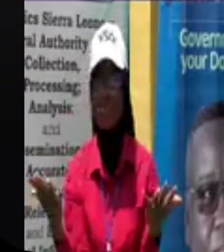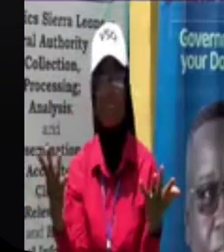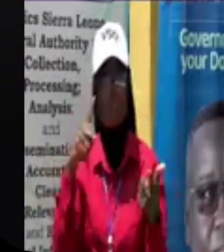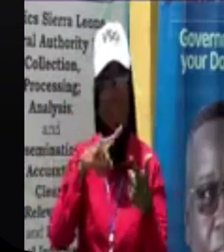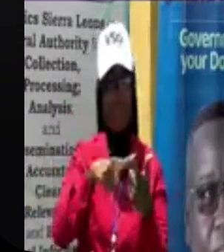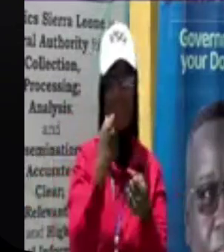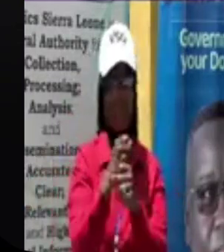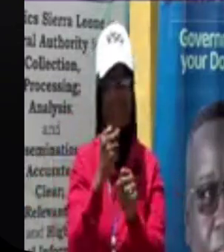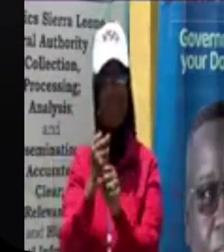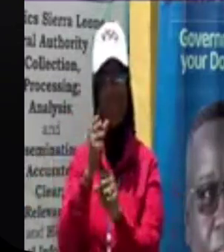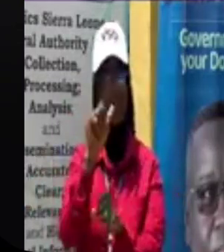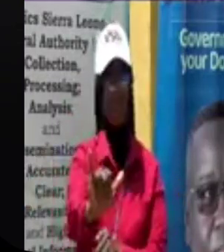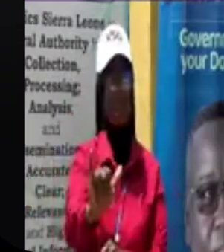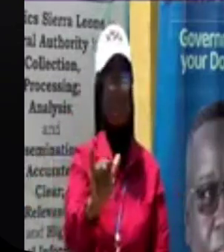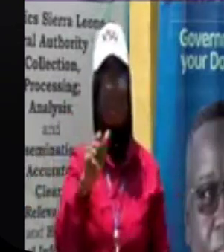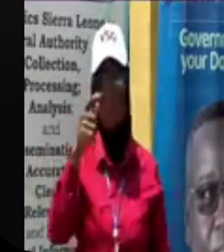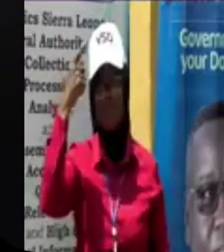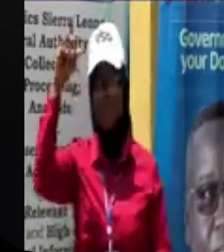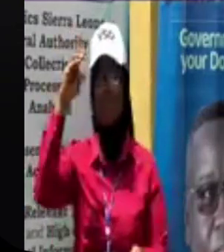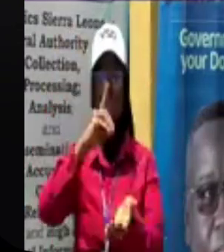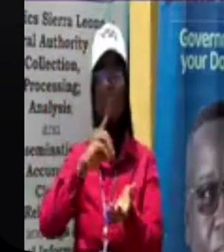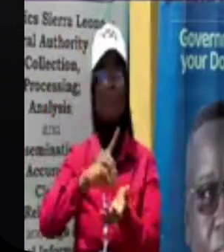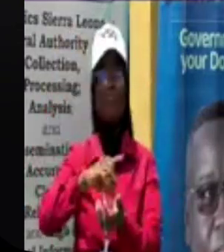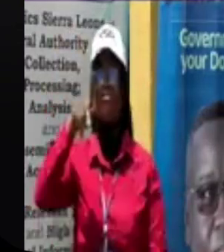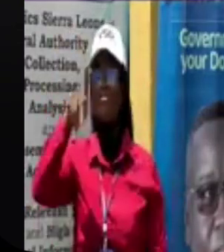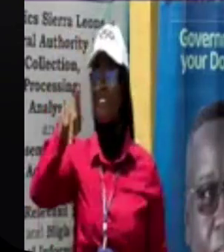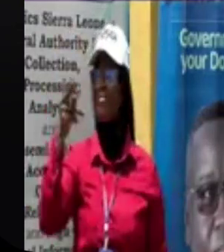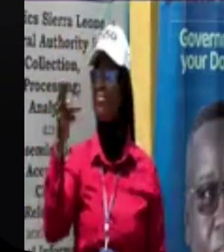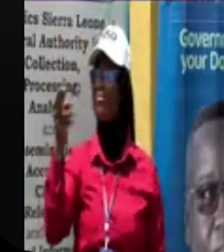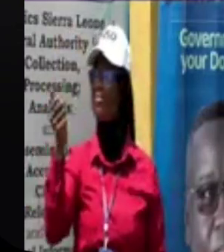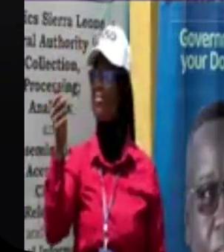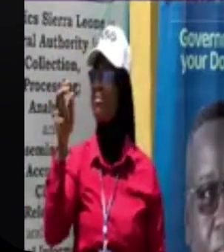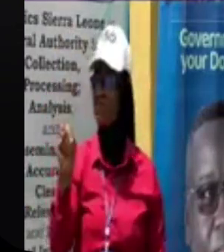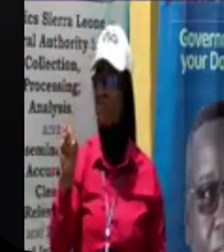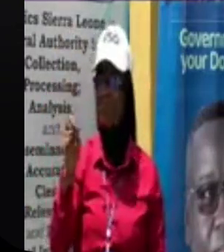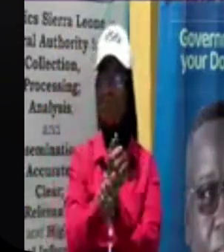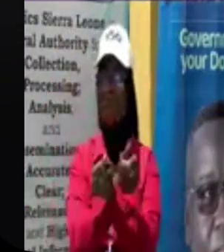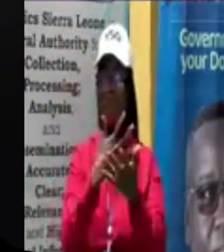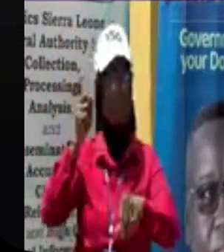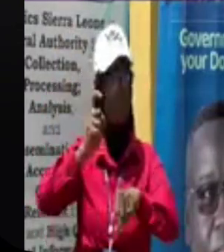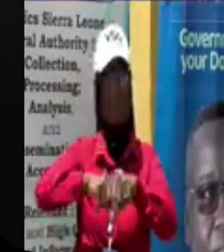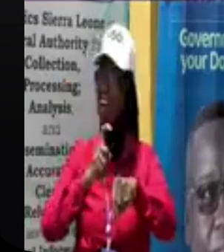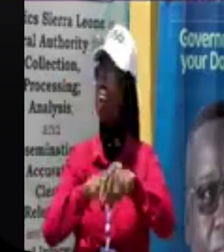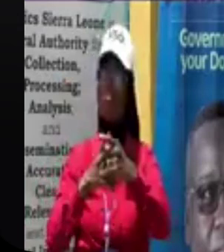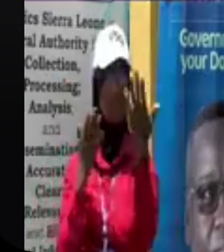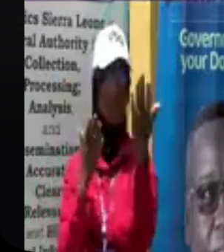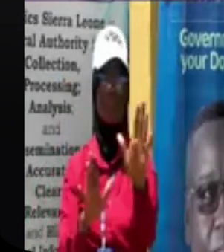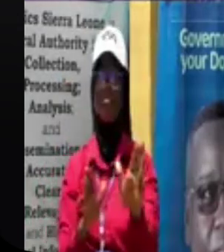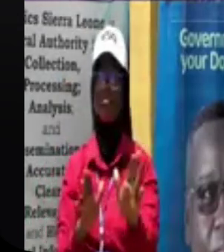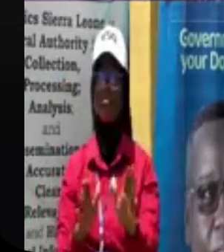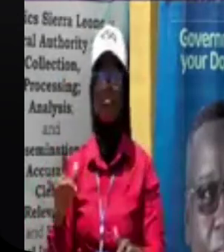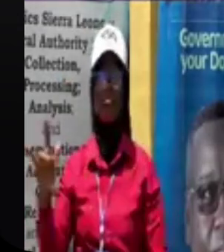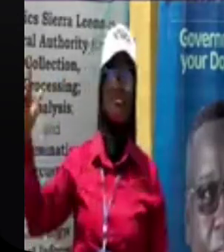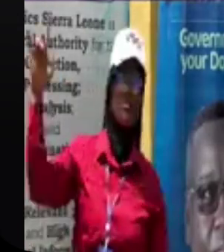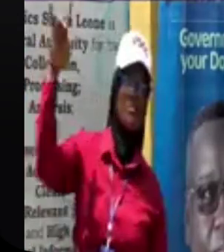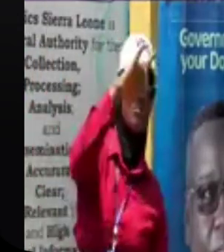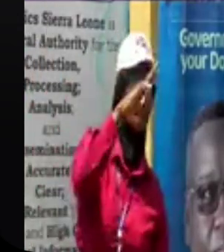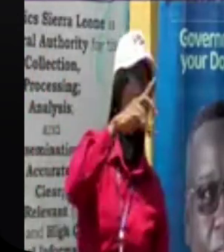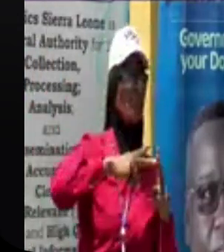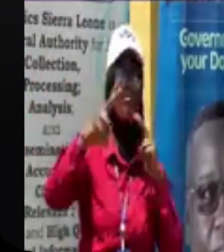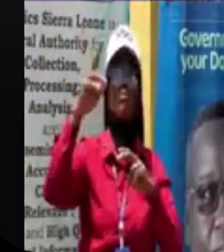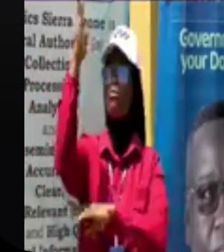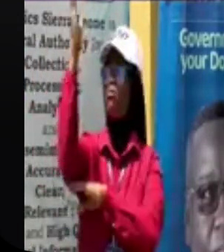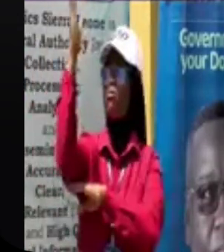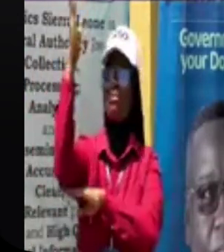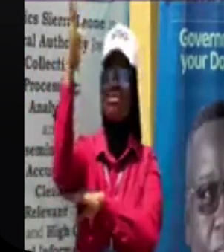for evacuate Dr. Khan. But how will you turn rich? So God, he died just before the plane they come. Now so God marked